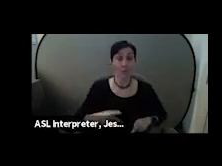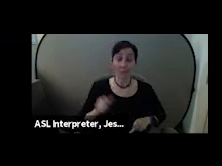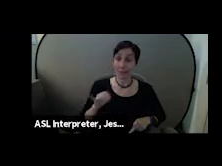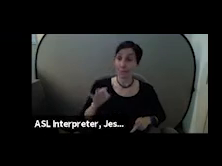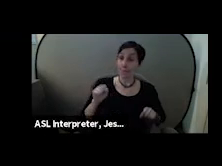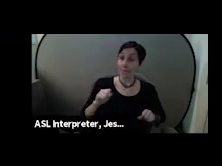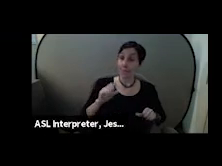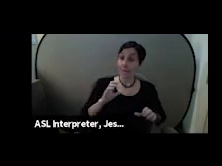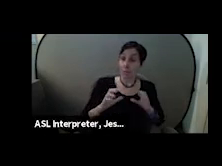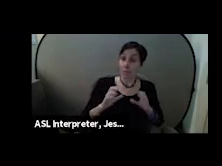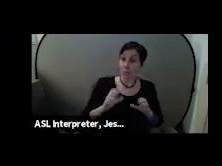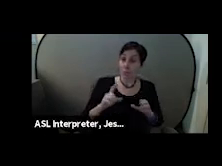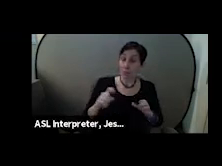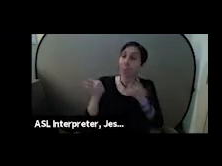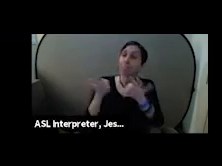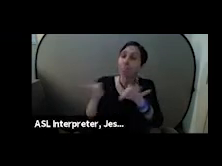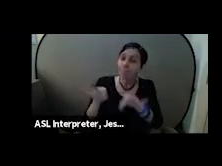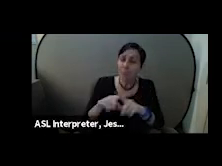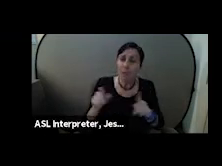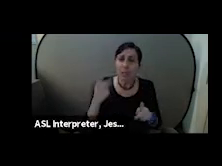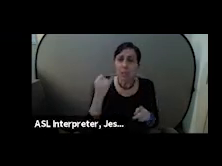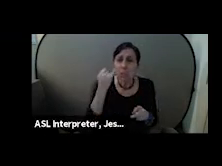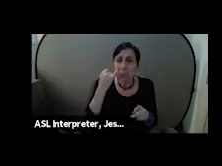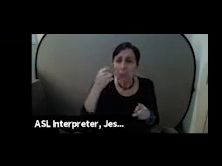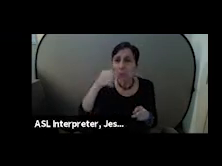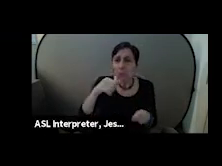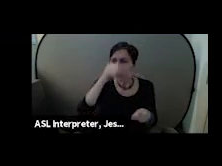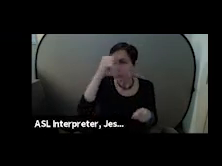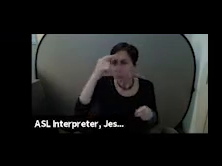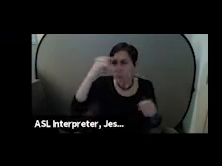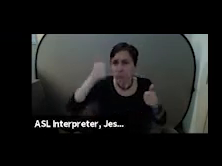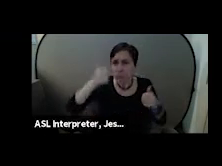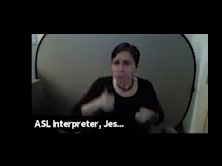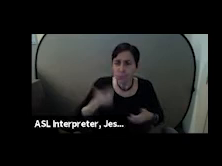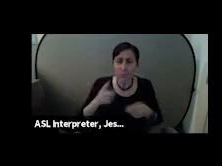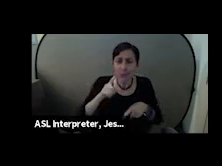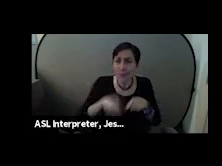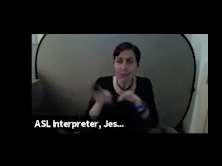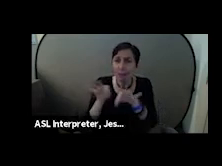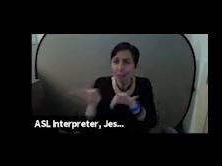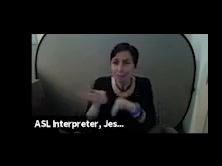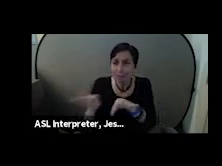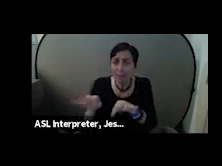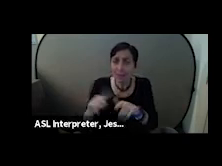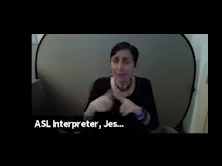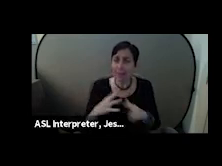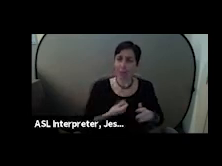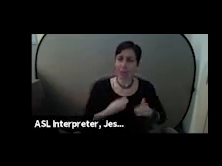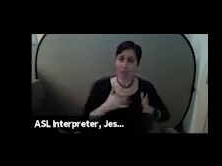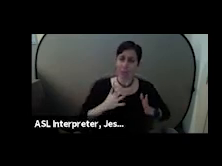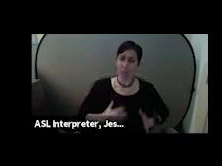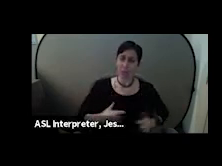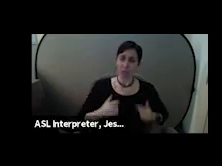but if they have dementia, they may not be able to. So then the trans person really needs to have